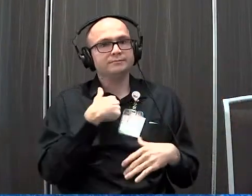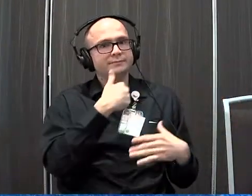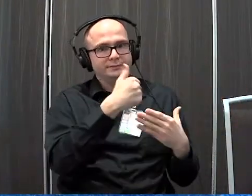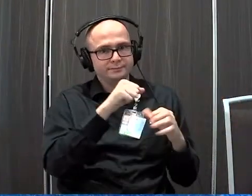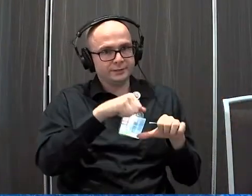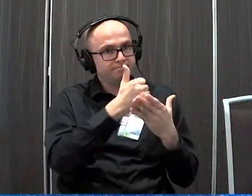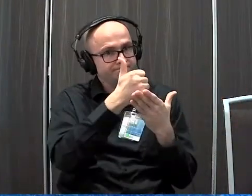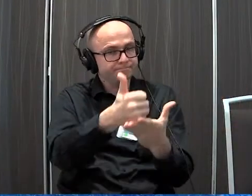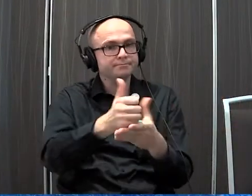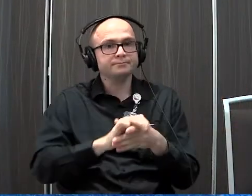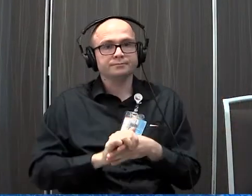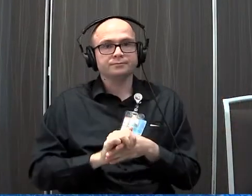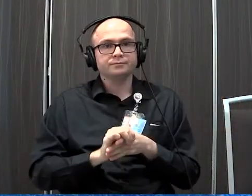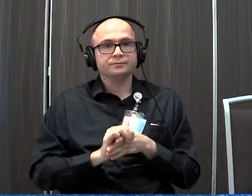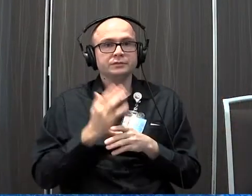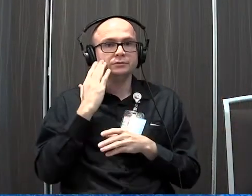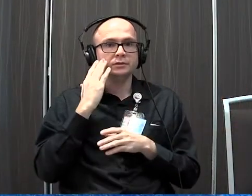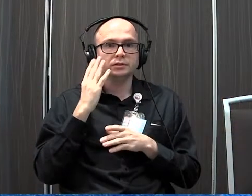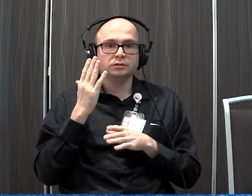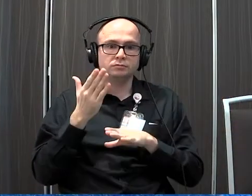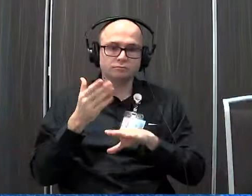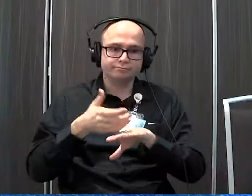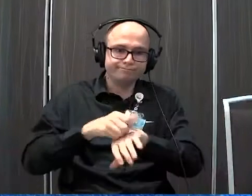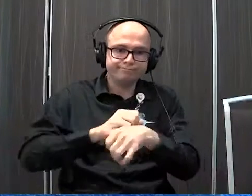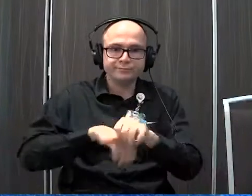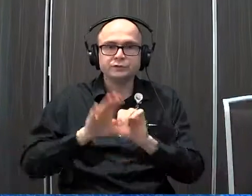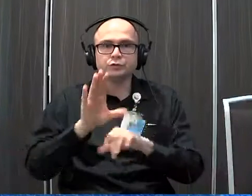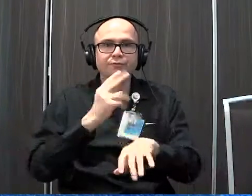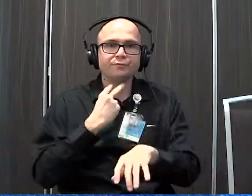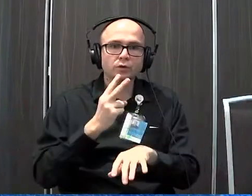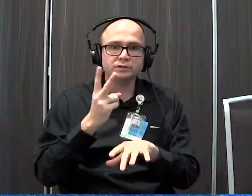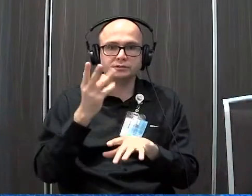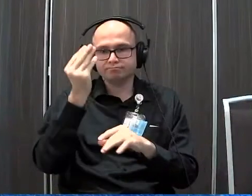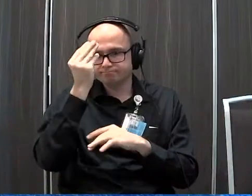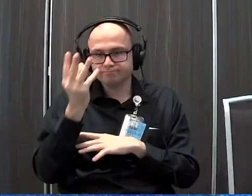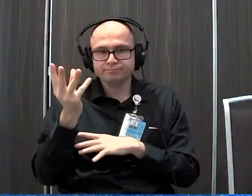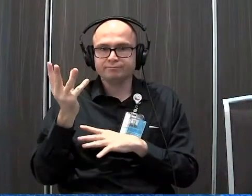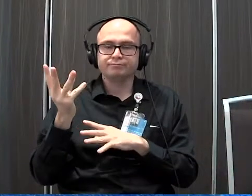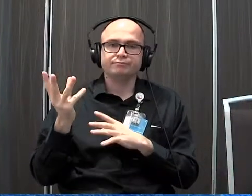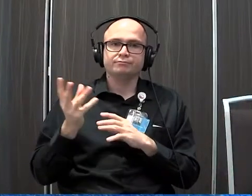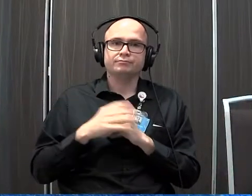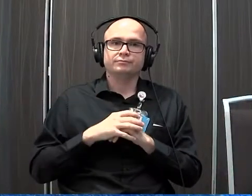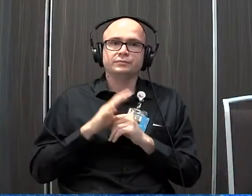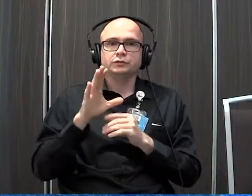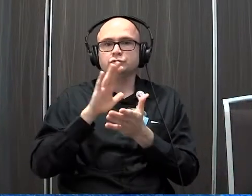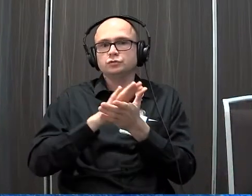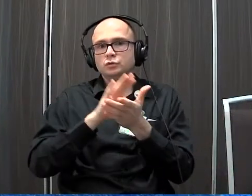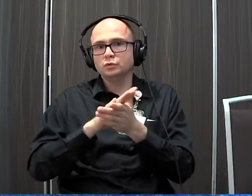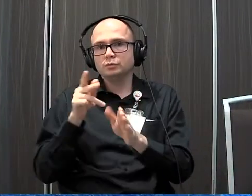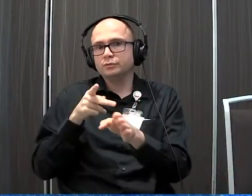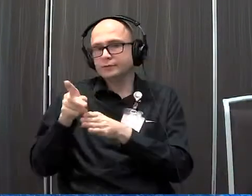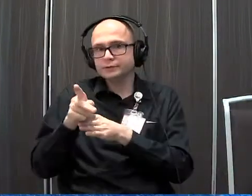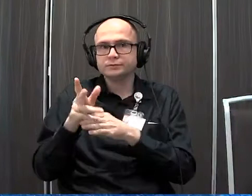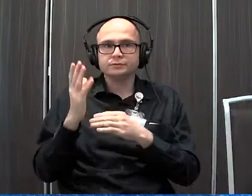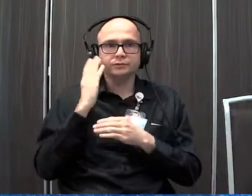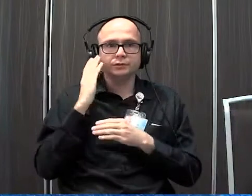be to kind of amplifying your voice, parents, and also helping educate the school professionals on the unique